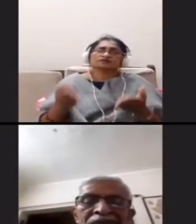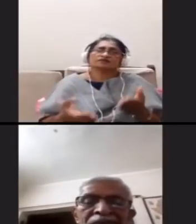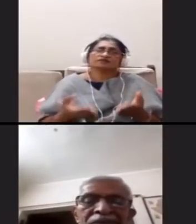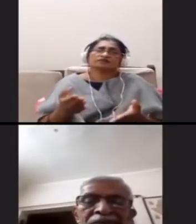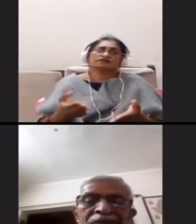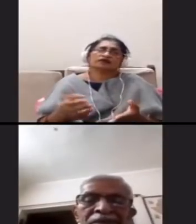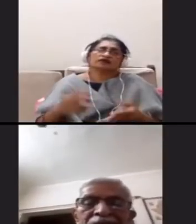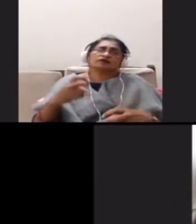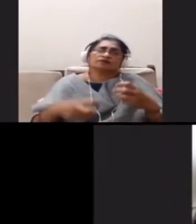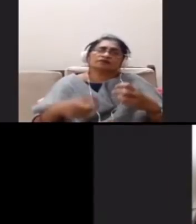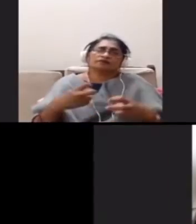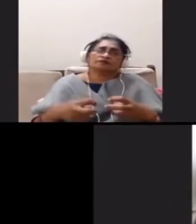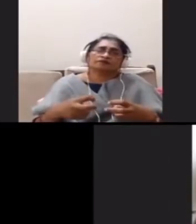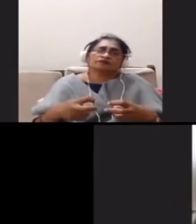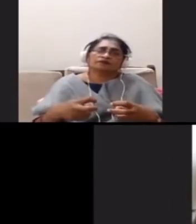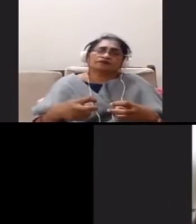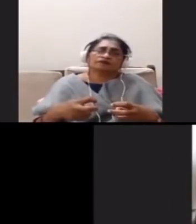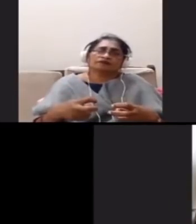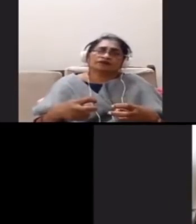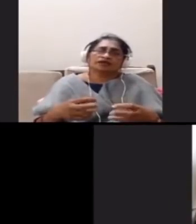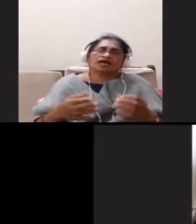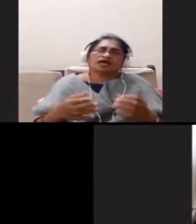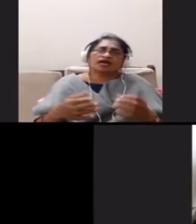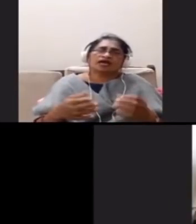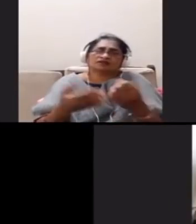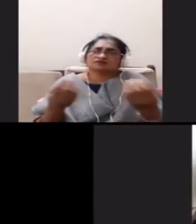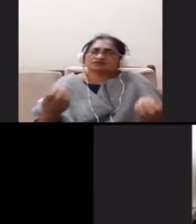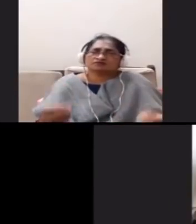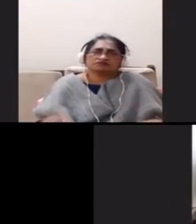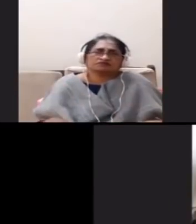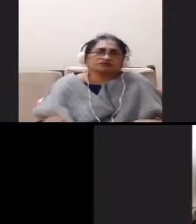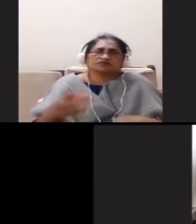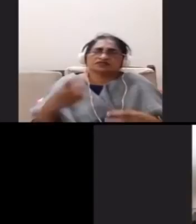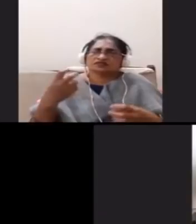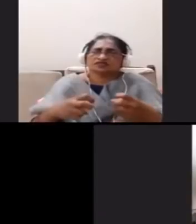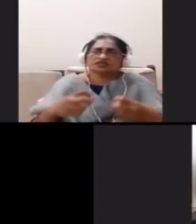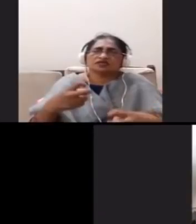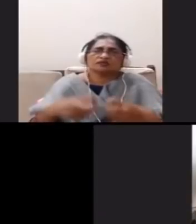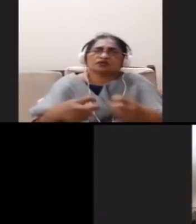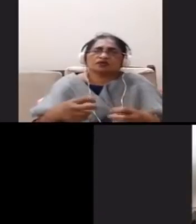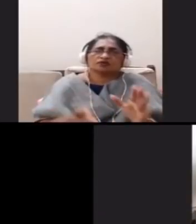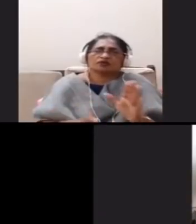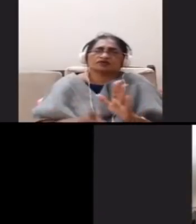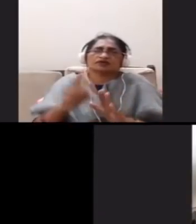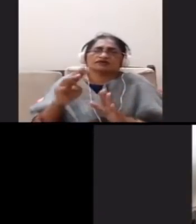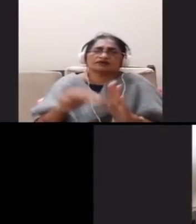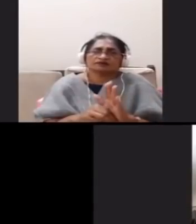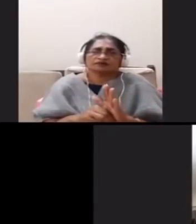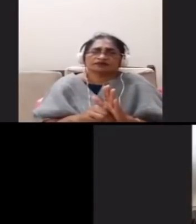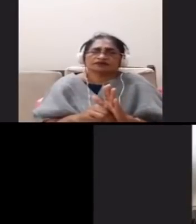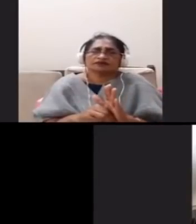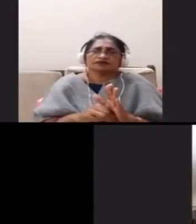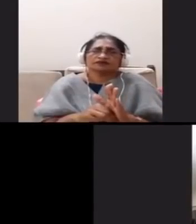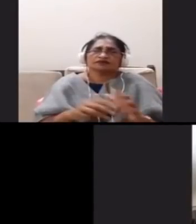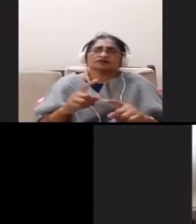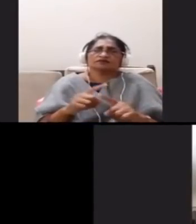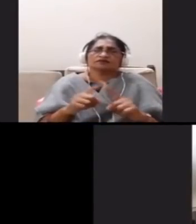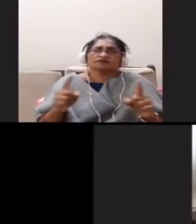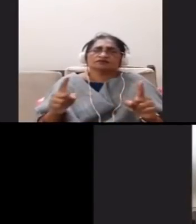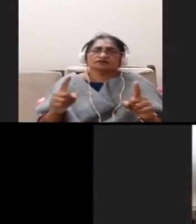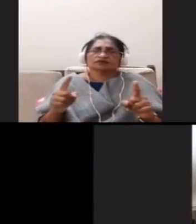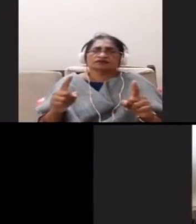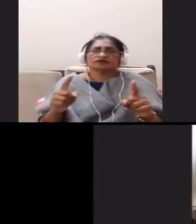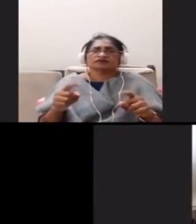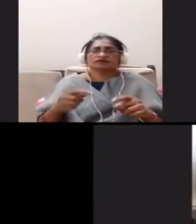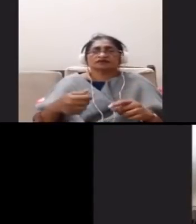of having landed helplessness, which is a general problem of development. But as a great